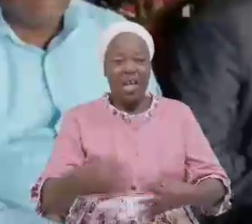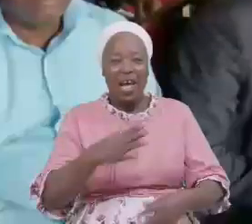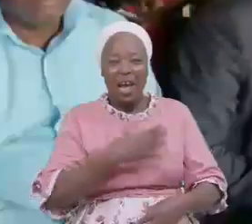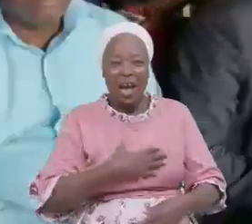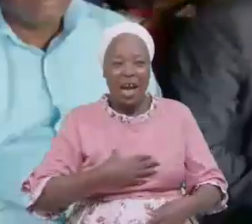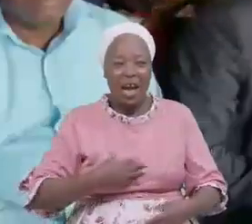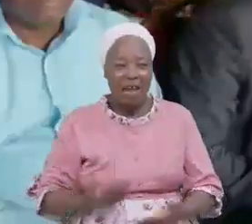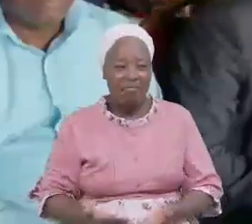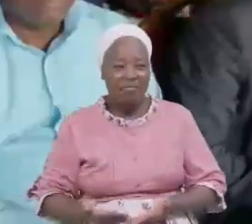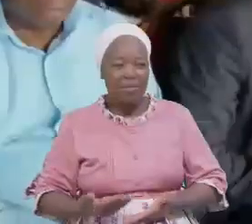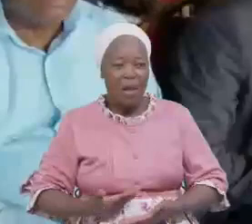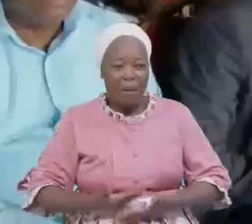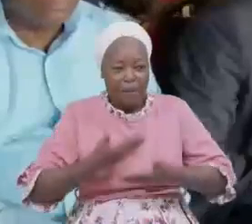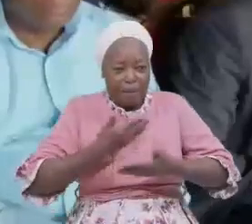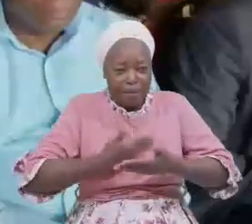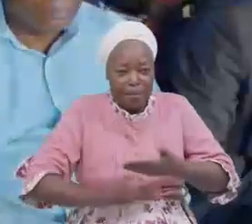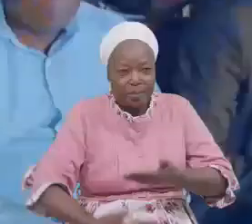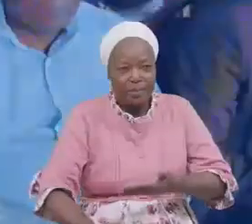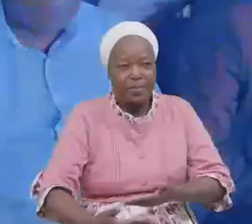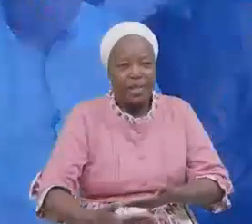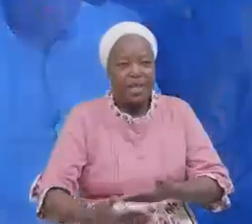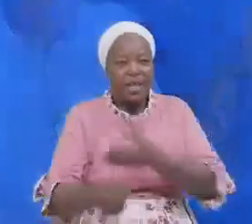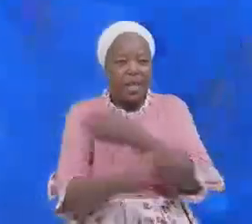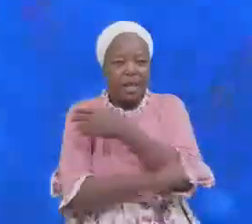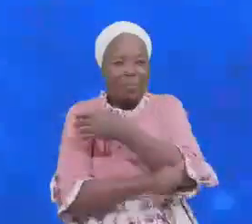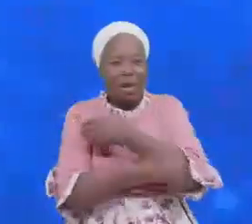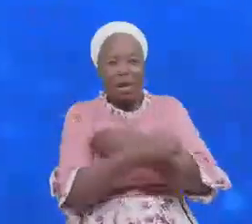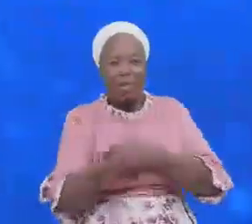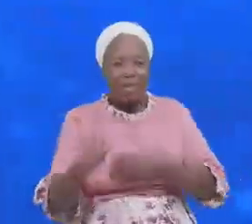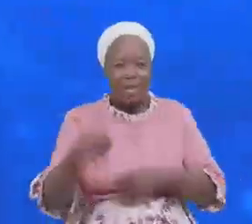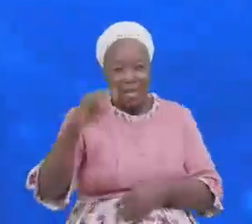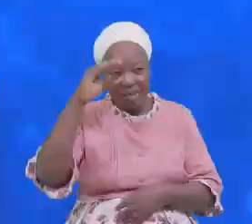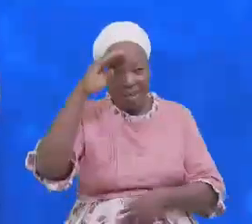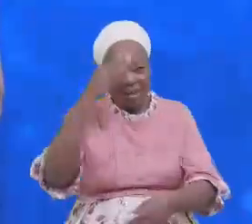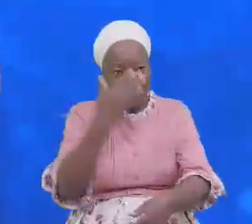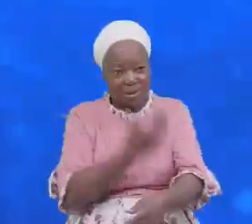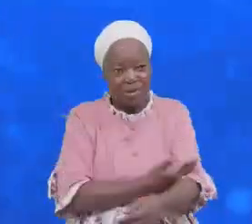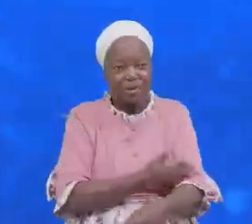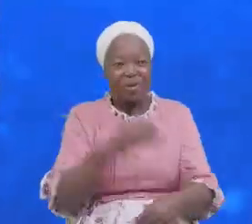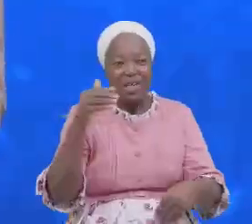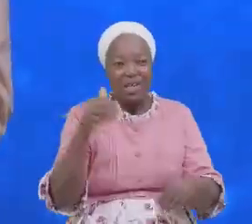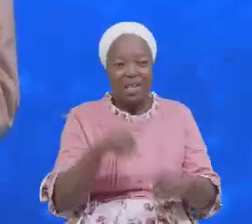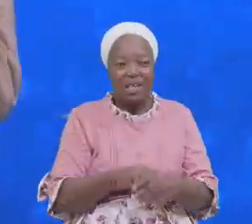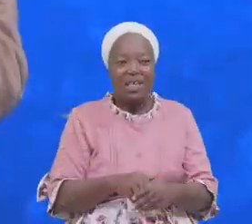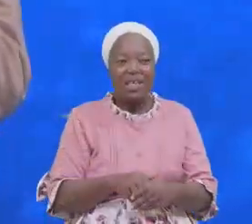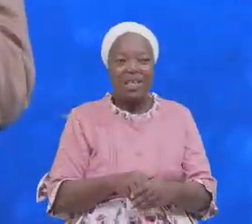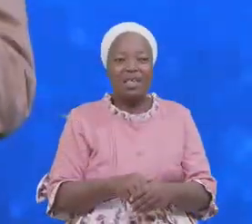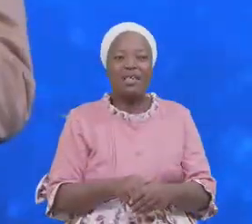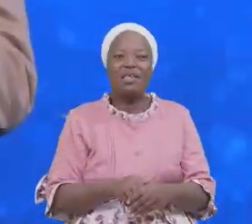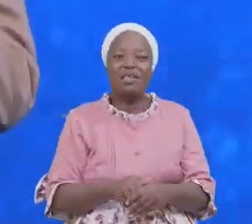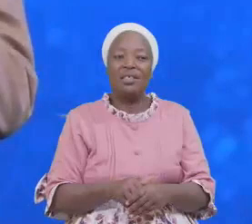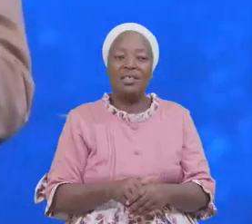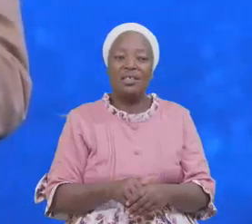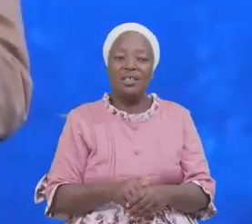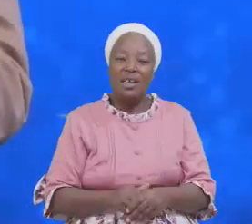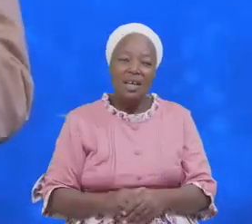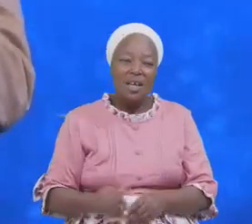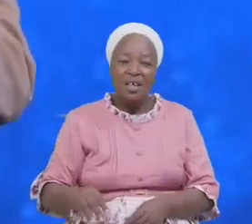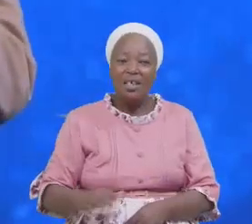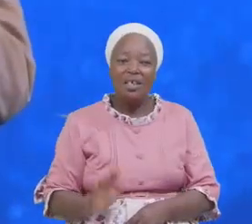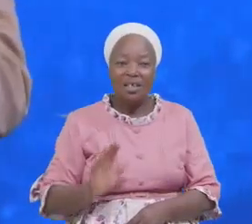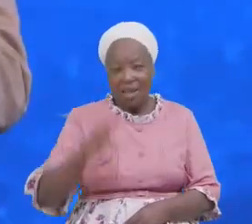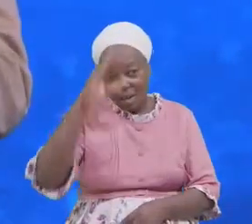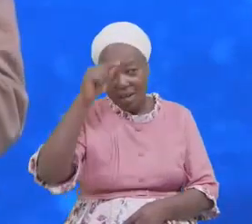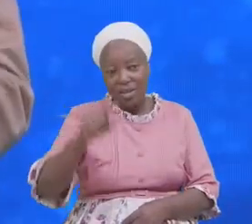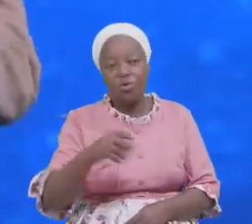son in his old age at the set time which God, at the set time